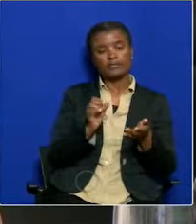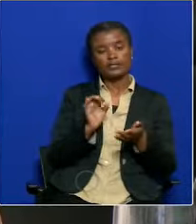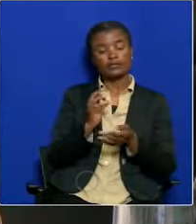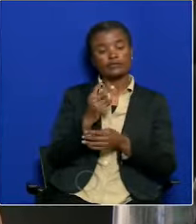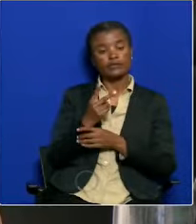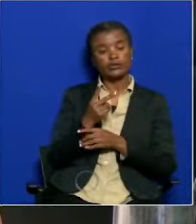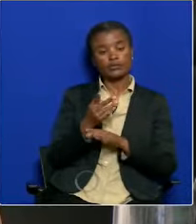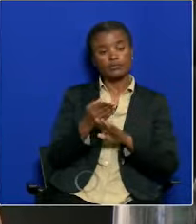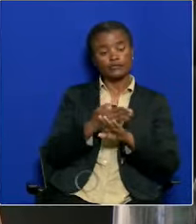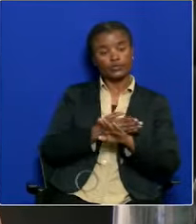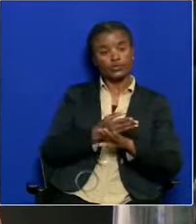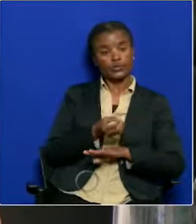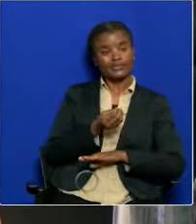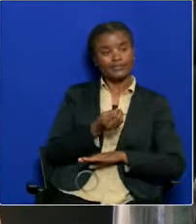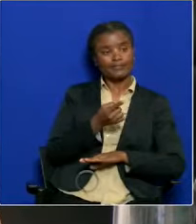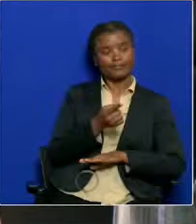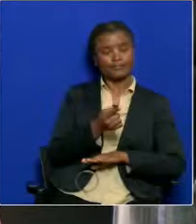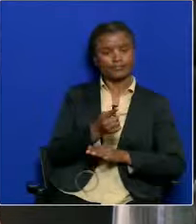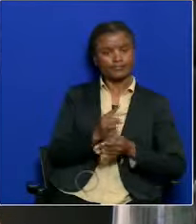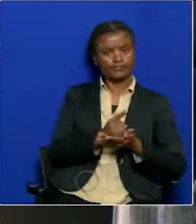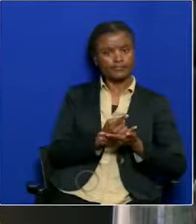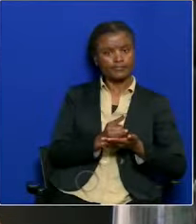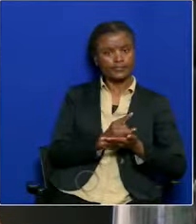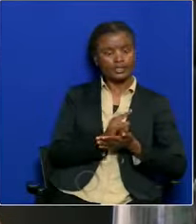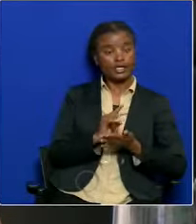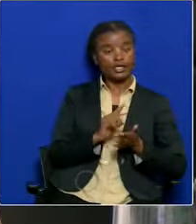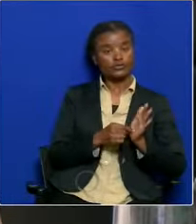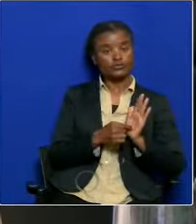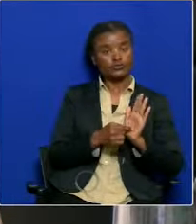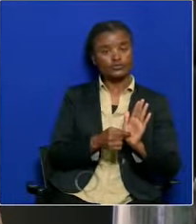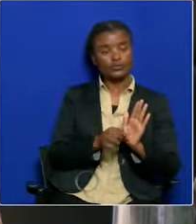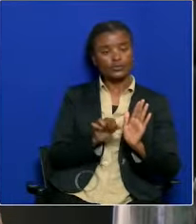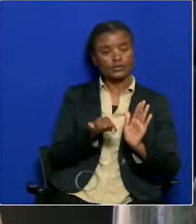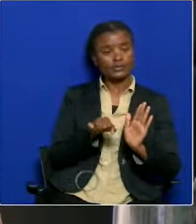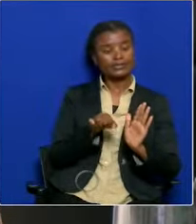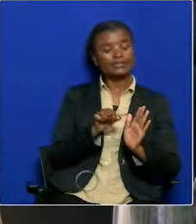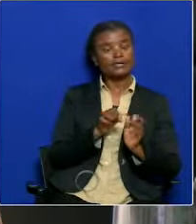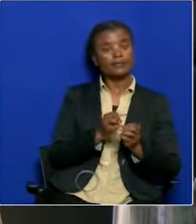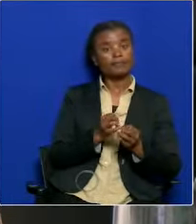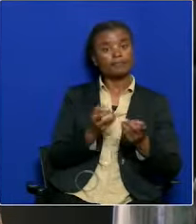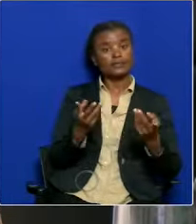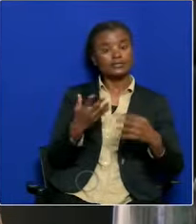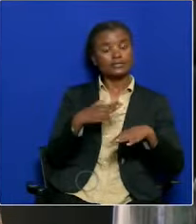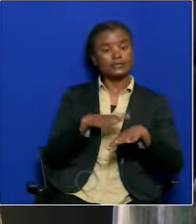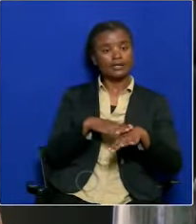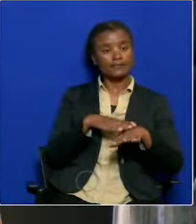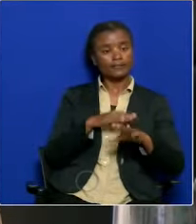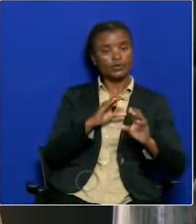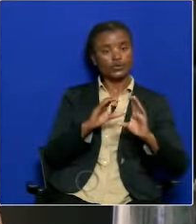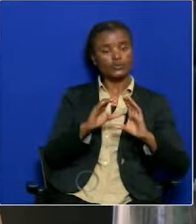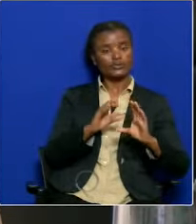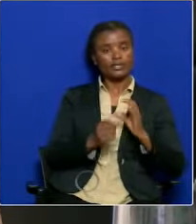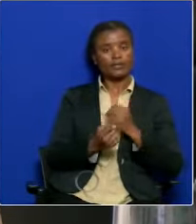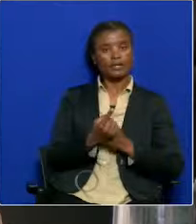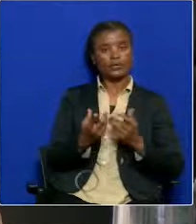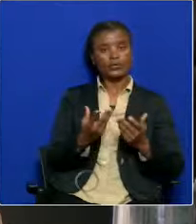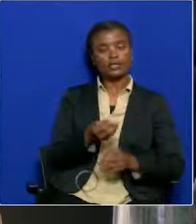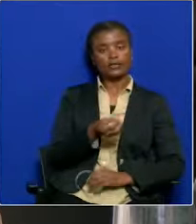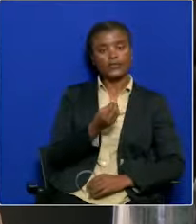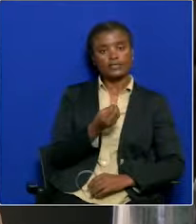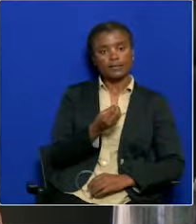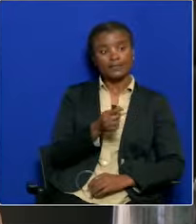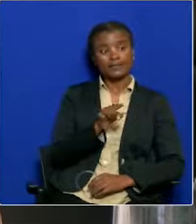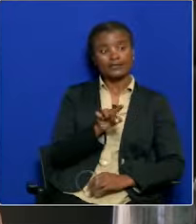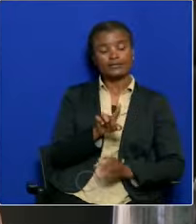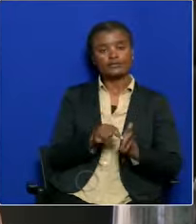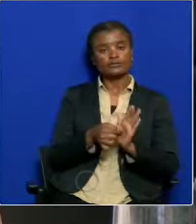conversations we given, it's evident there that most of your communications or the calls were on WhatsApp. So this represents the calls we could